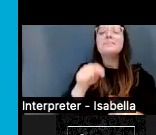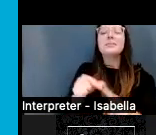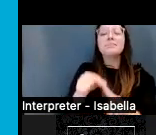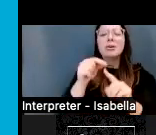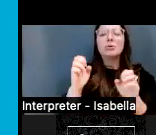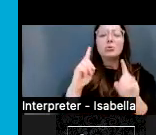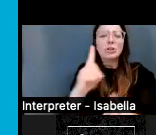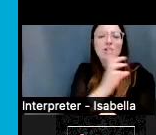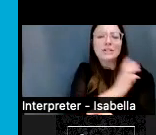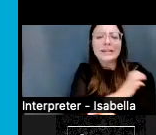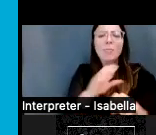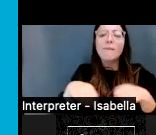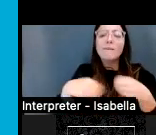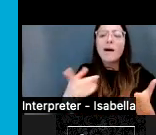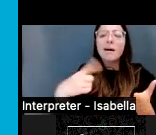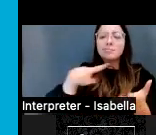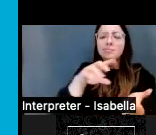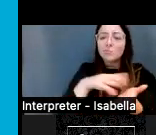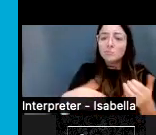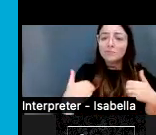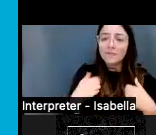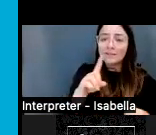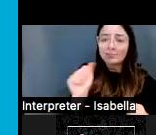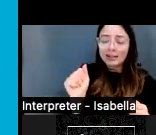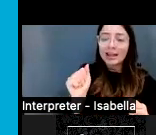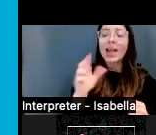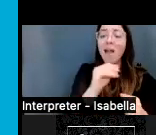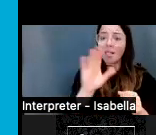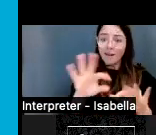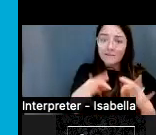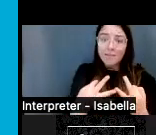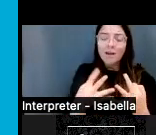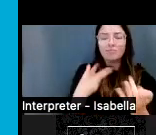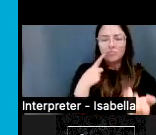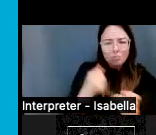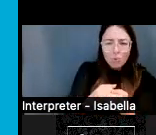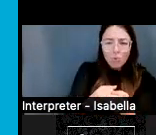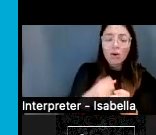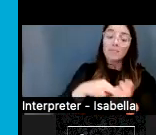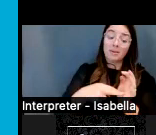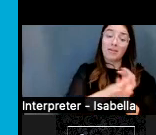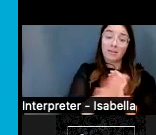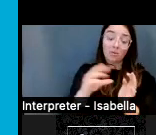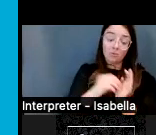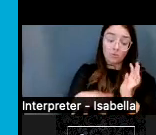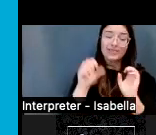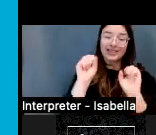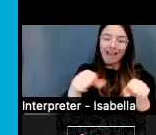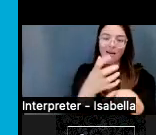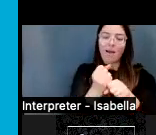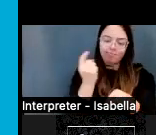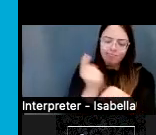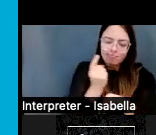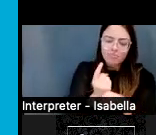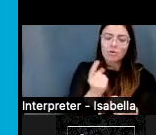students with disabilities and their families support so that the students can receive the appropriate services and supports